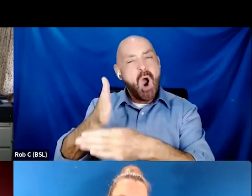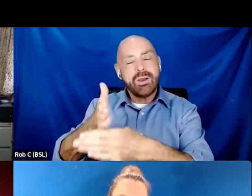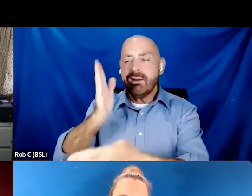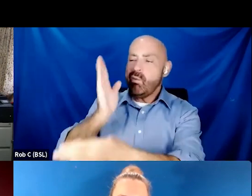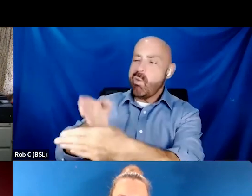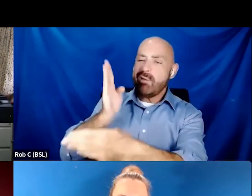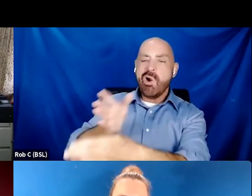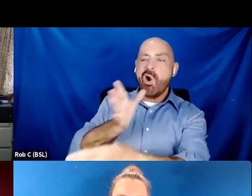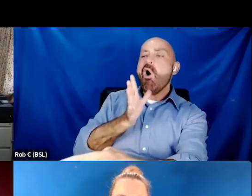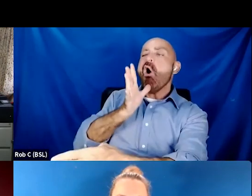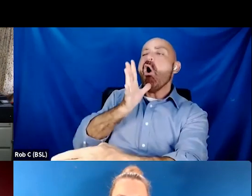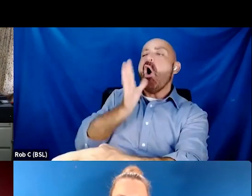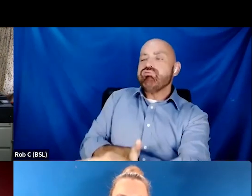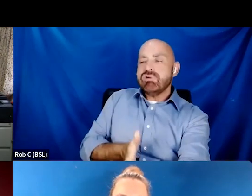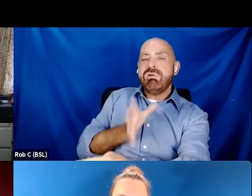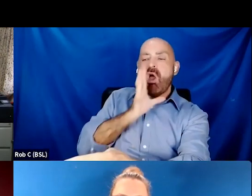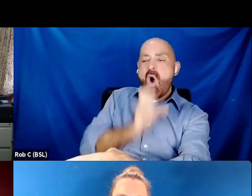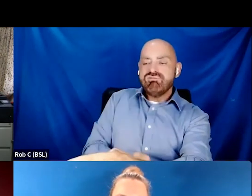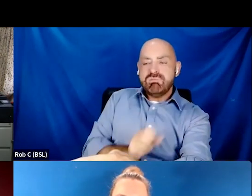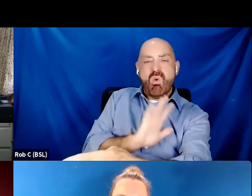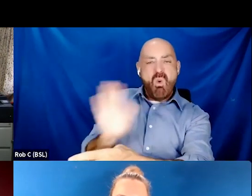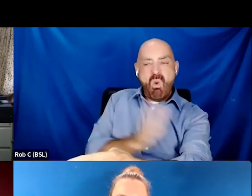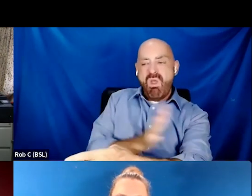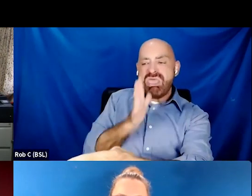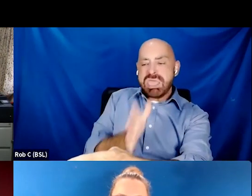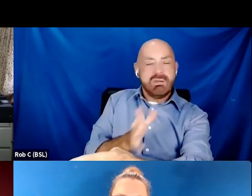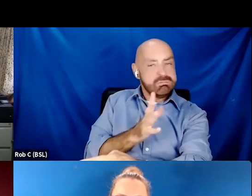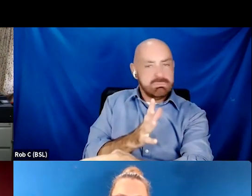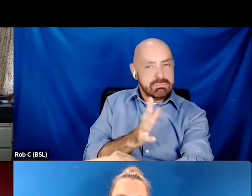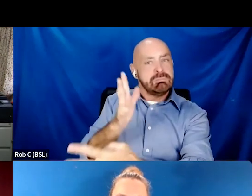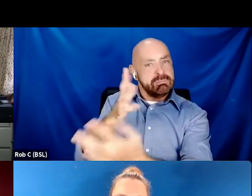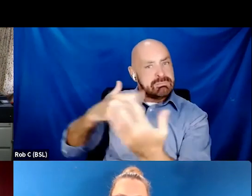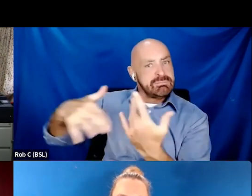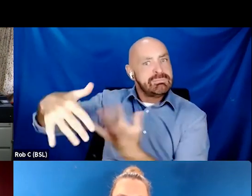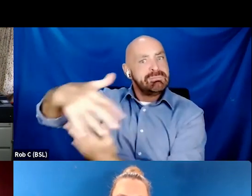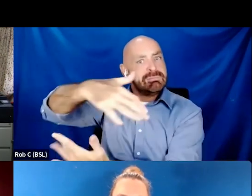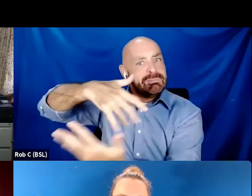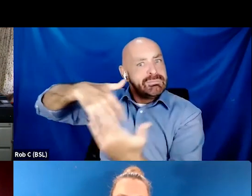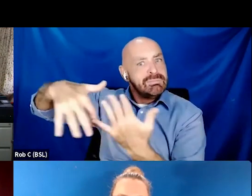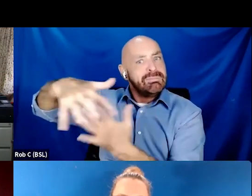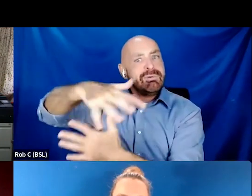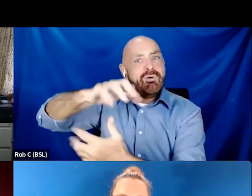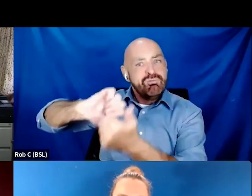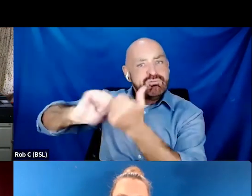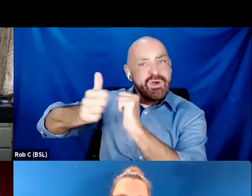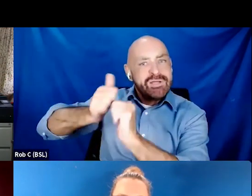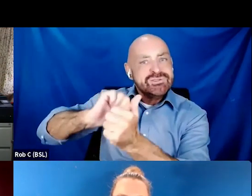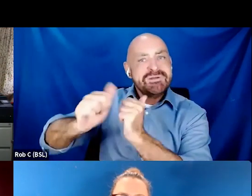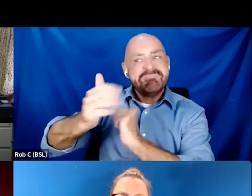everybody. And part of our sociability and the friendships and the making friends